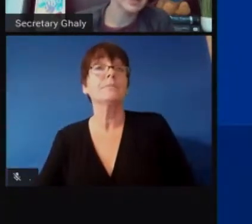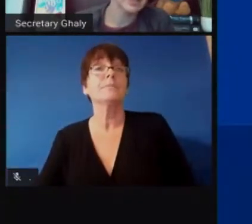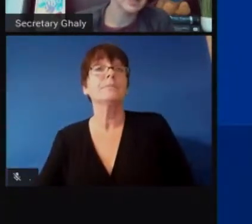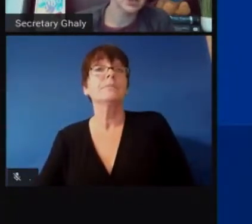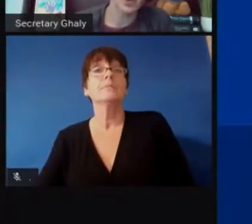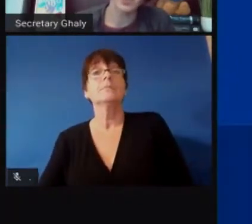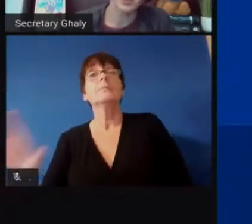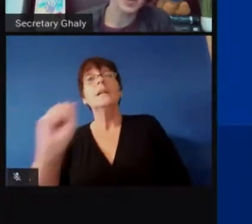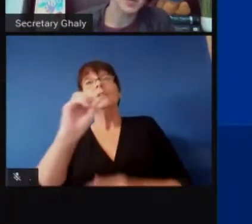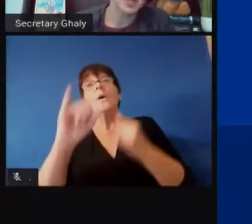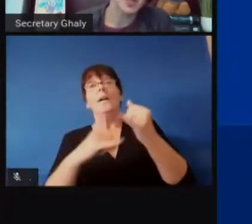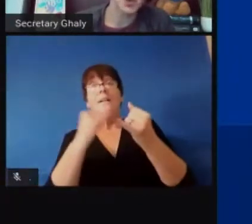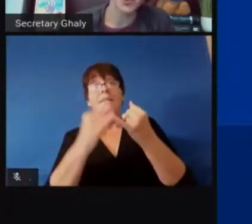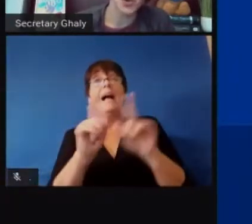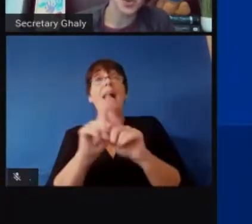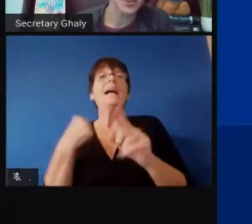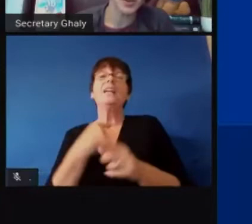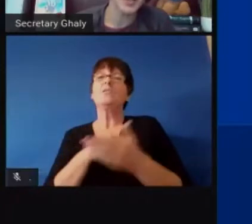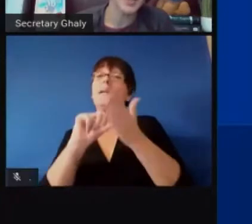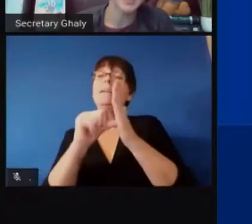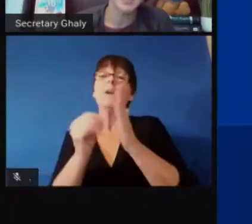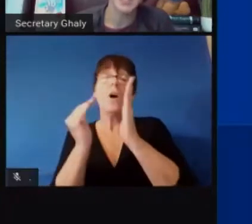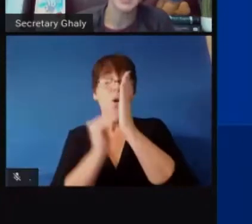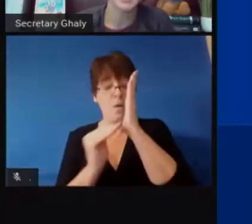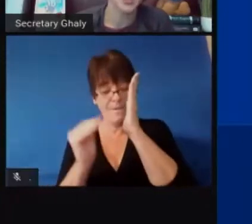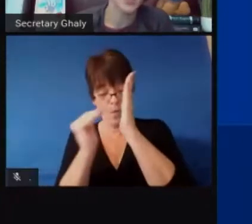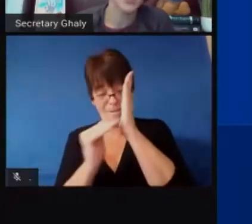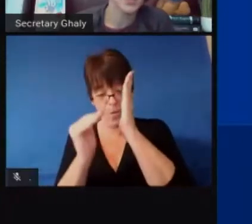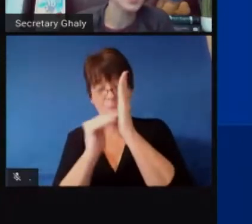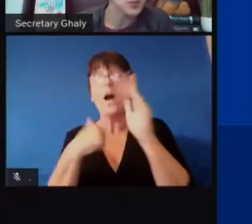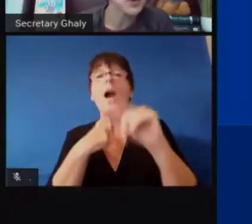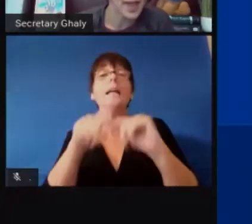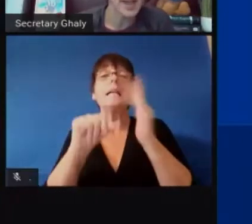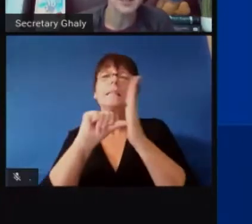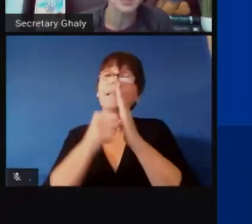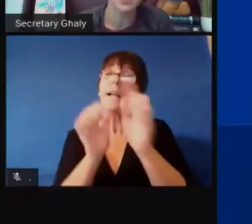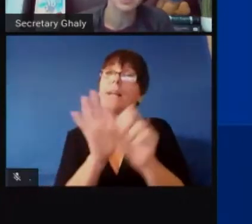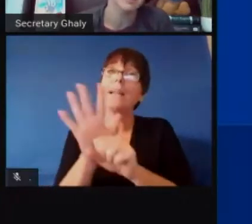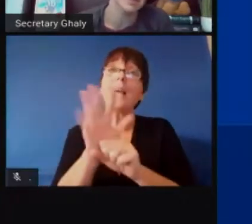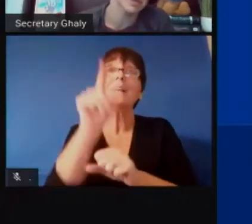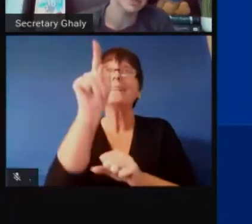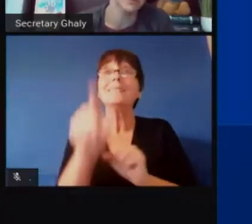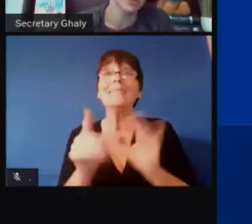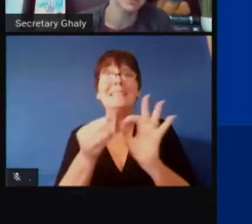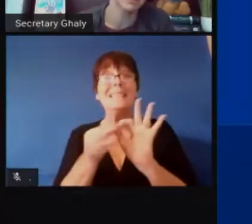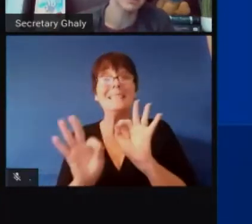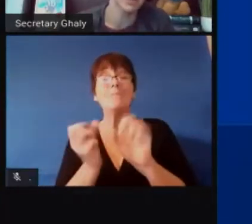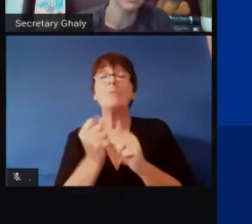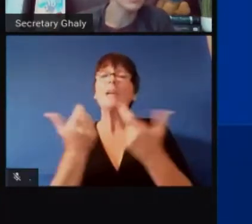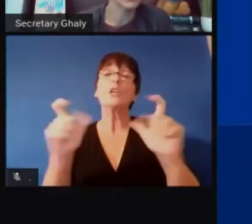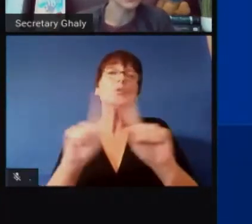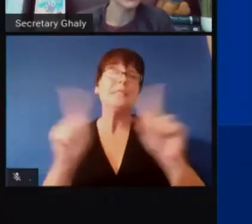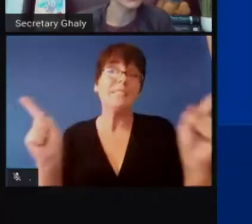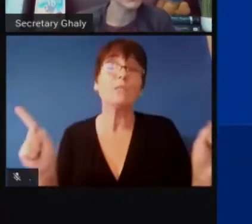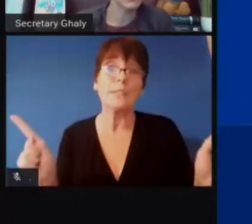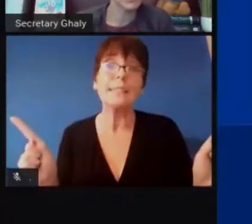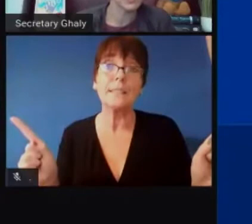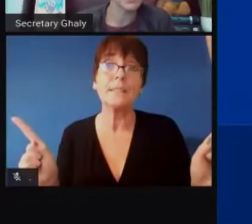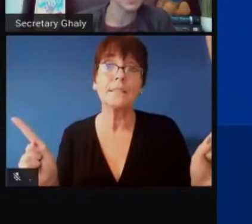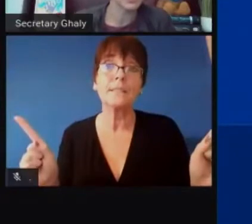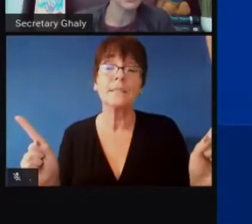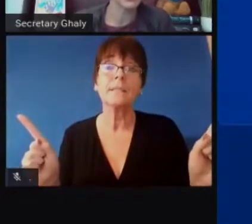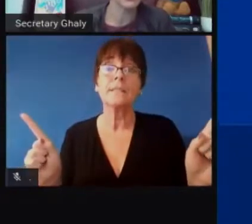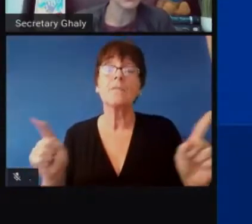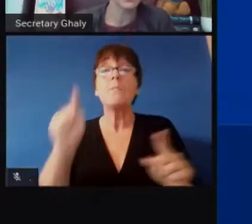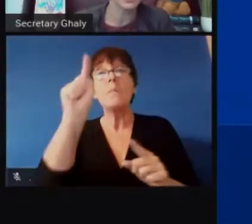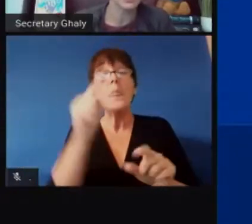So finally, as we're emphasized over and over again, we can't say it enough. These simple acts can really make a big difference. And